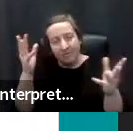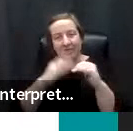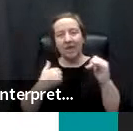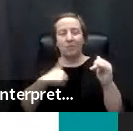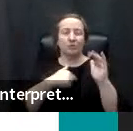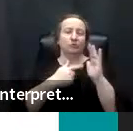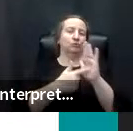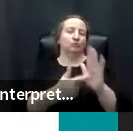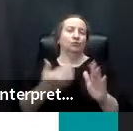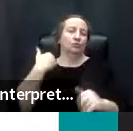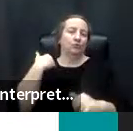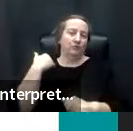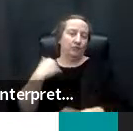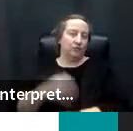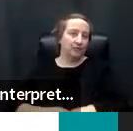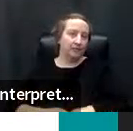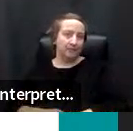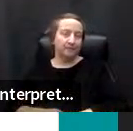last time.